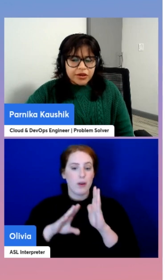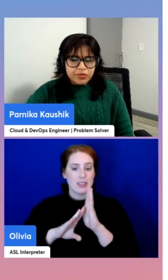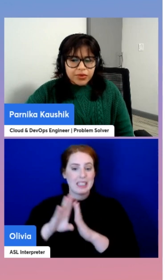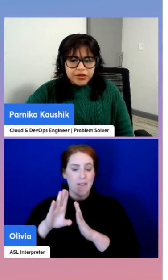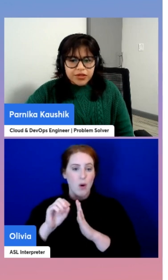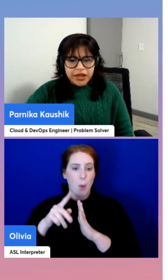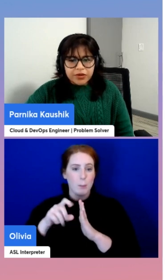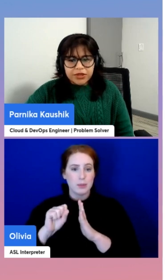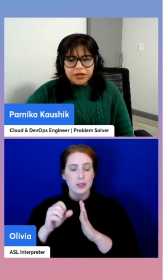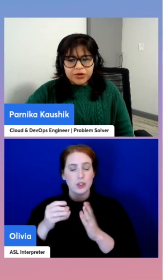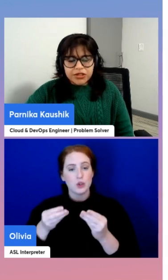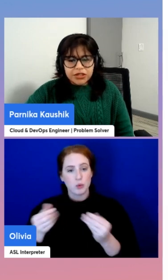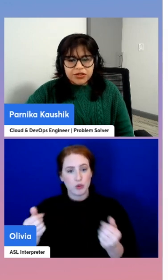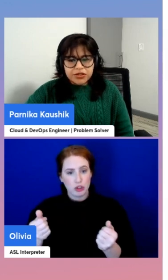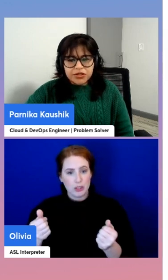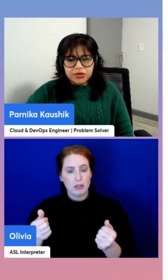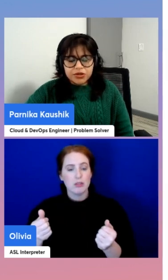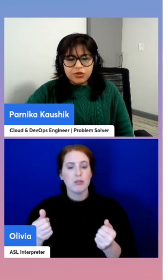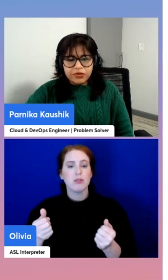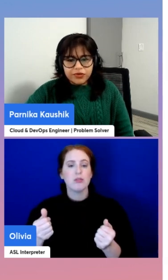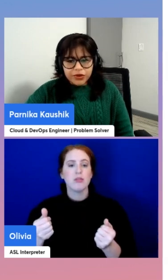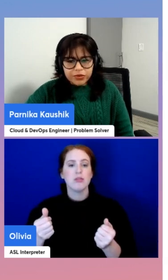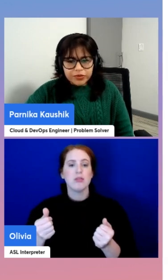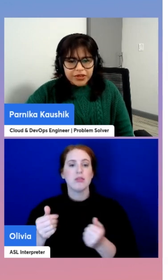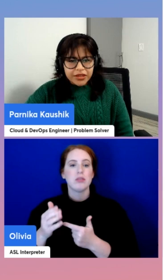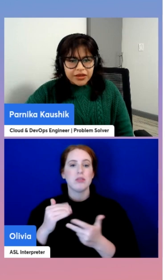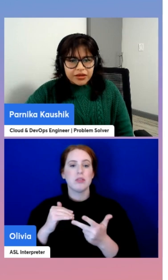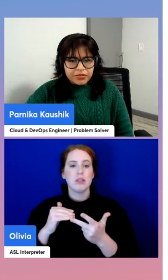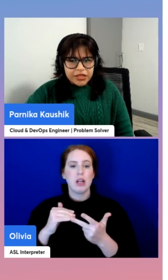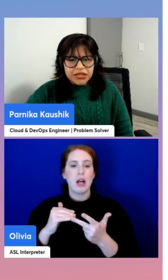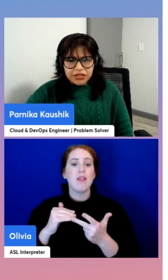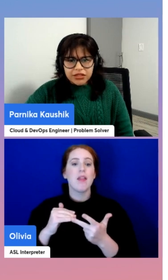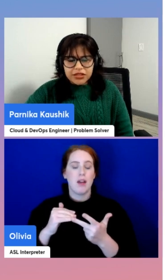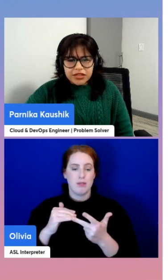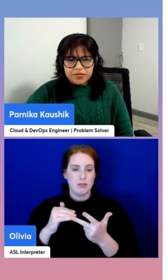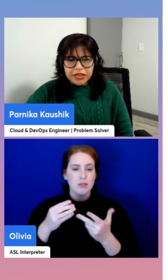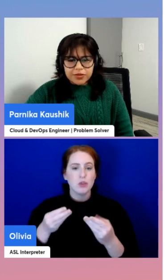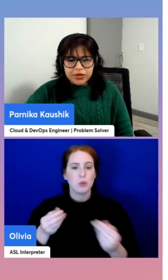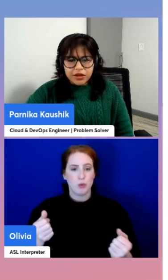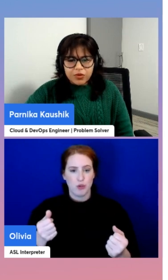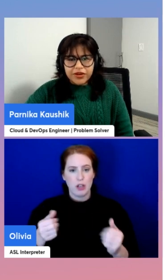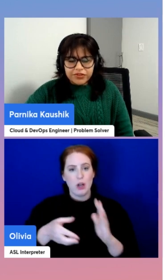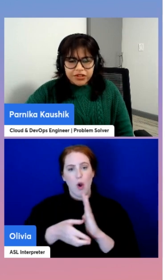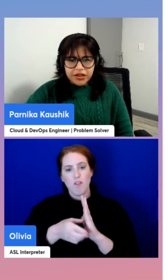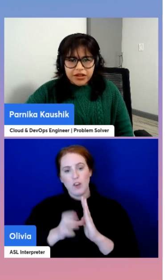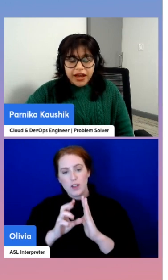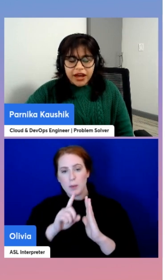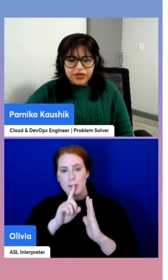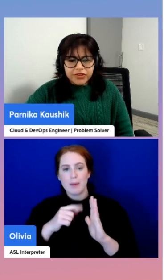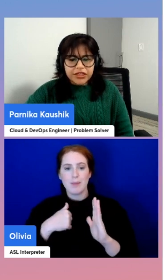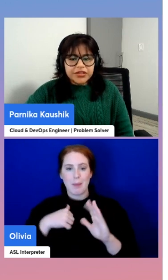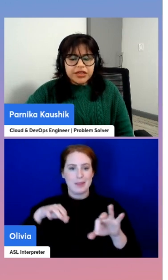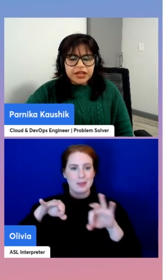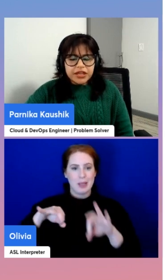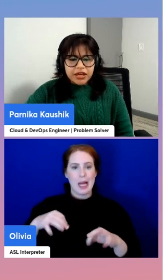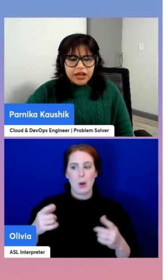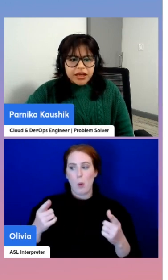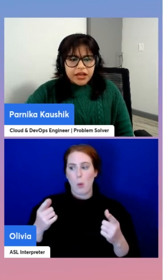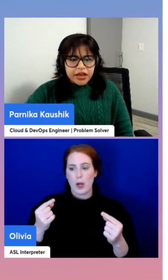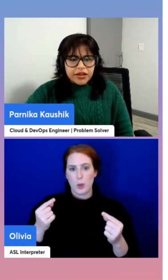and past that we proceed to the solution overview. Basically, that's me explaining what I've done and how I've